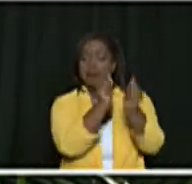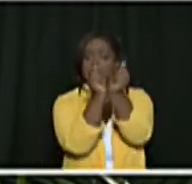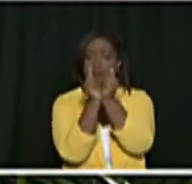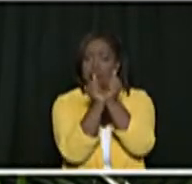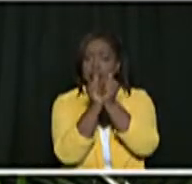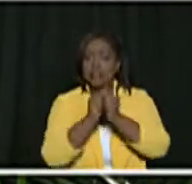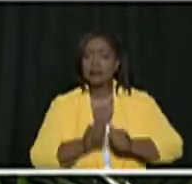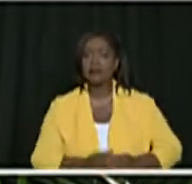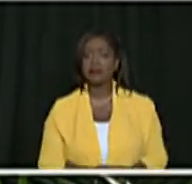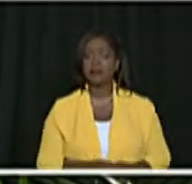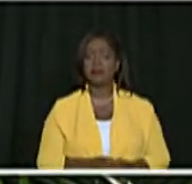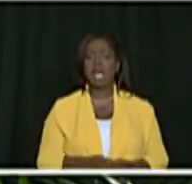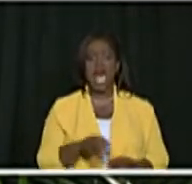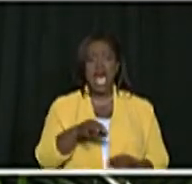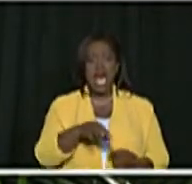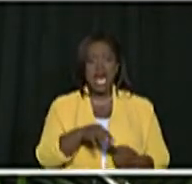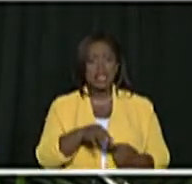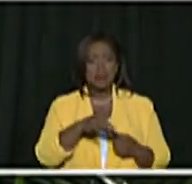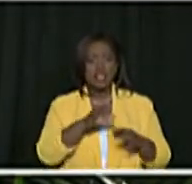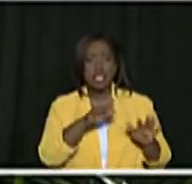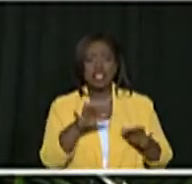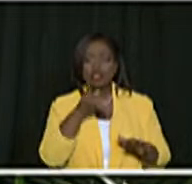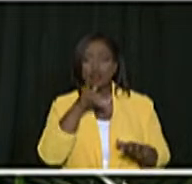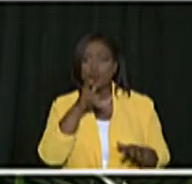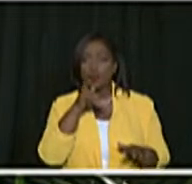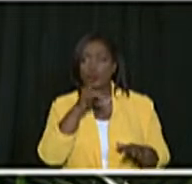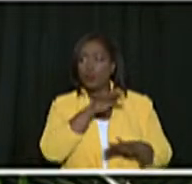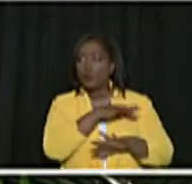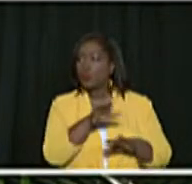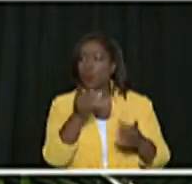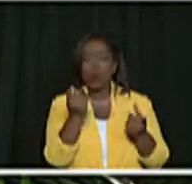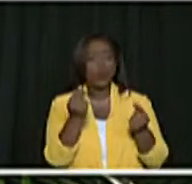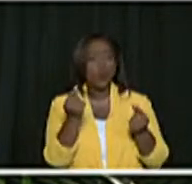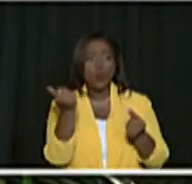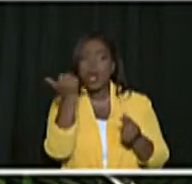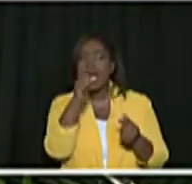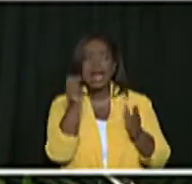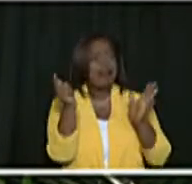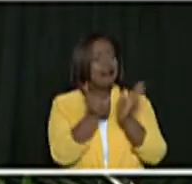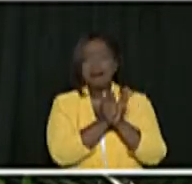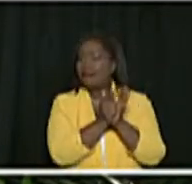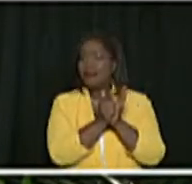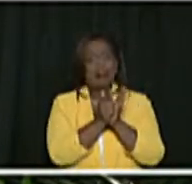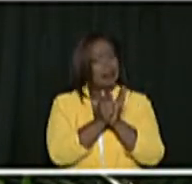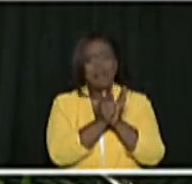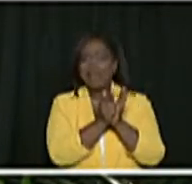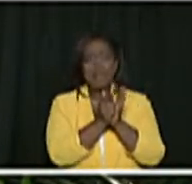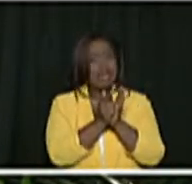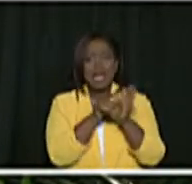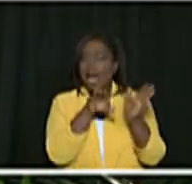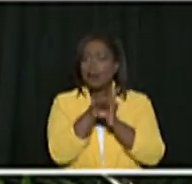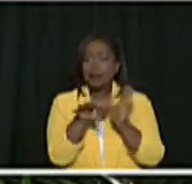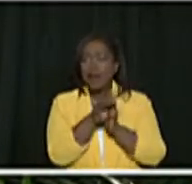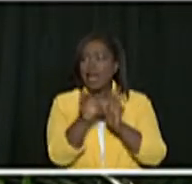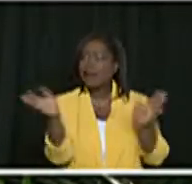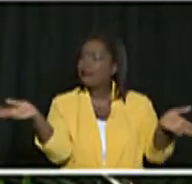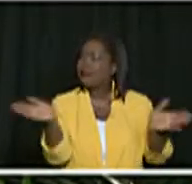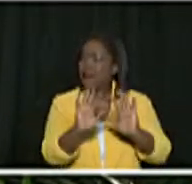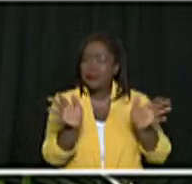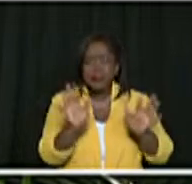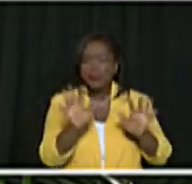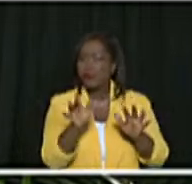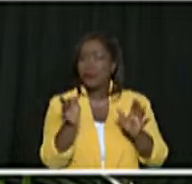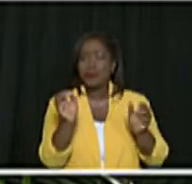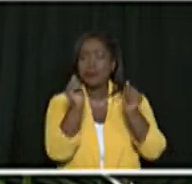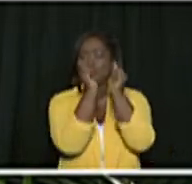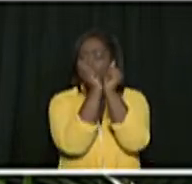not committed any legal infractions. It is a violation of their rights. And certainly that's something that as a society we need to address, and we